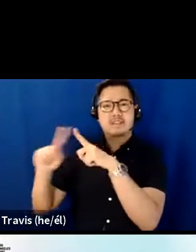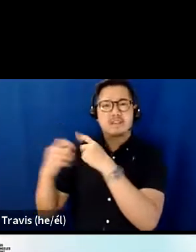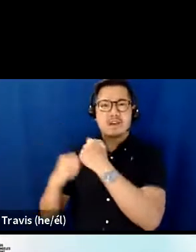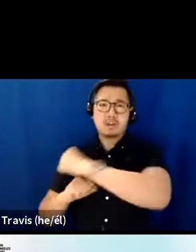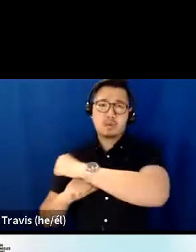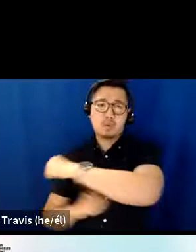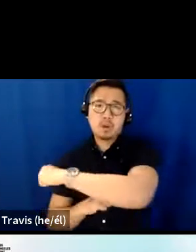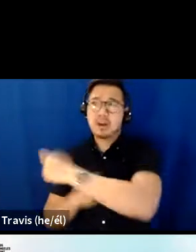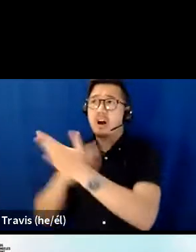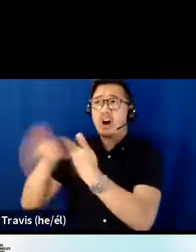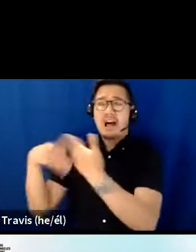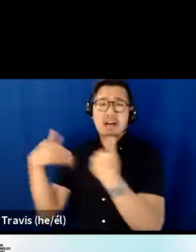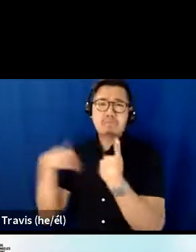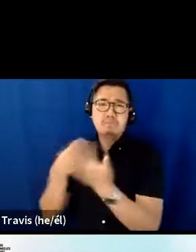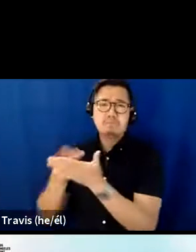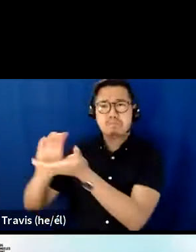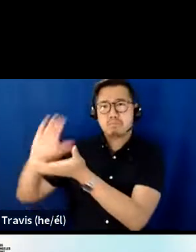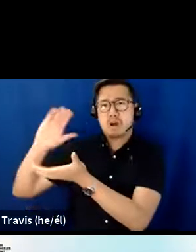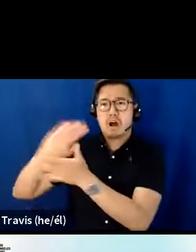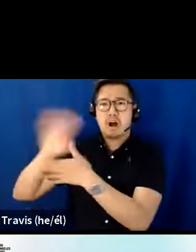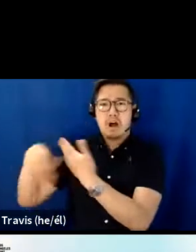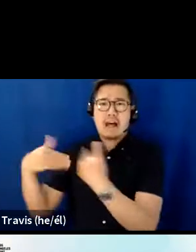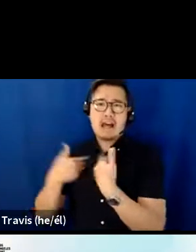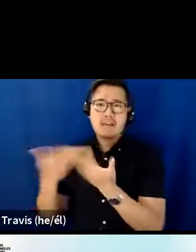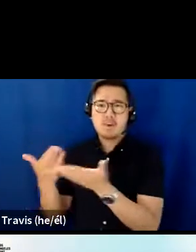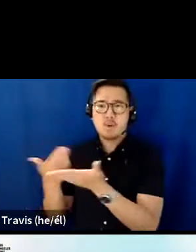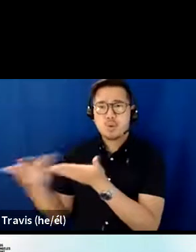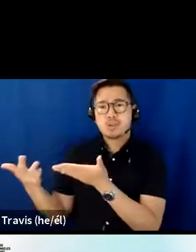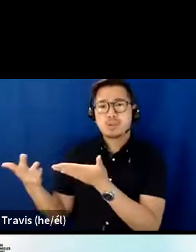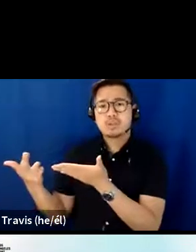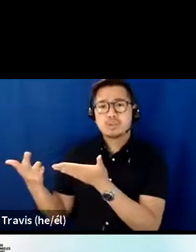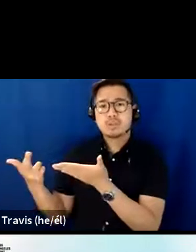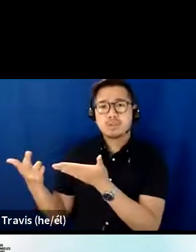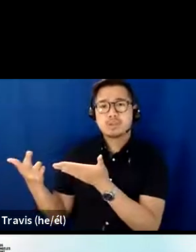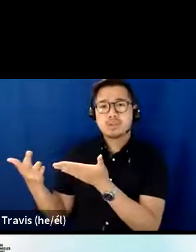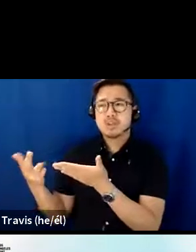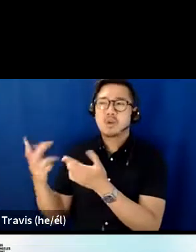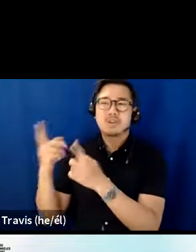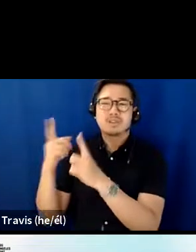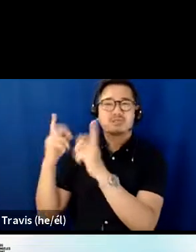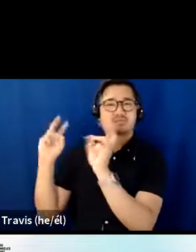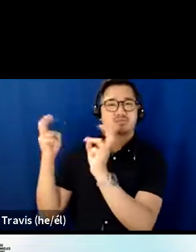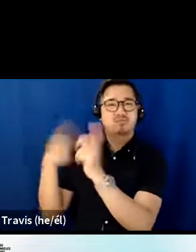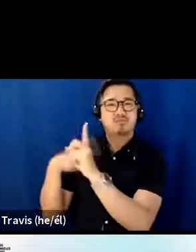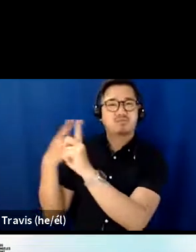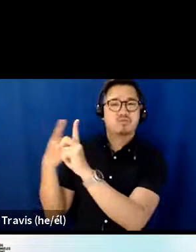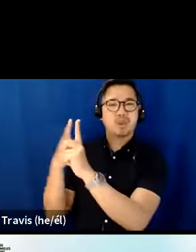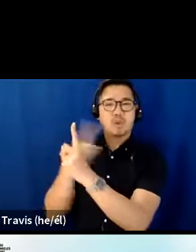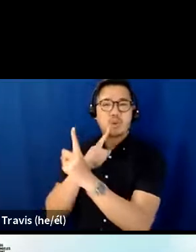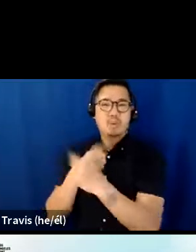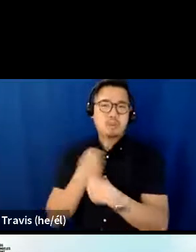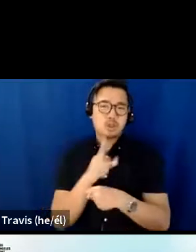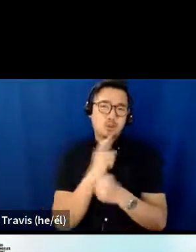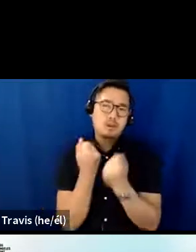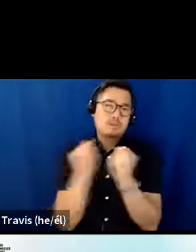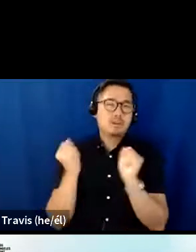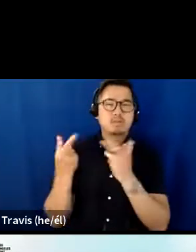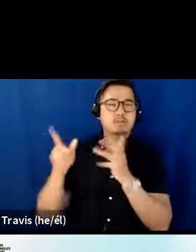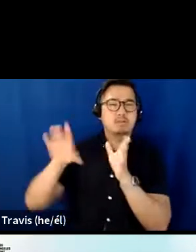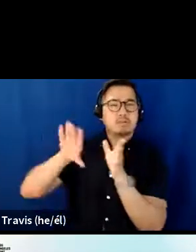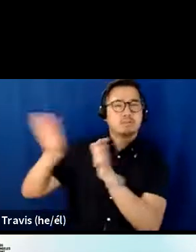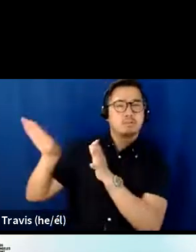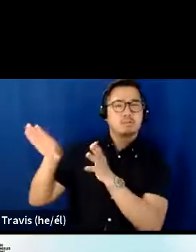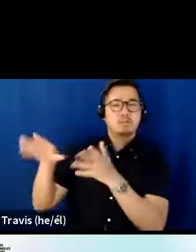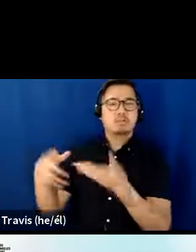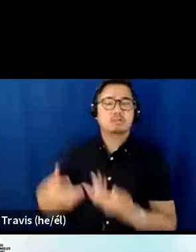have the wealth and the resources to quote unquote free us. But I guess what I'm thinking through is the